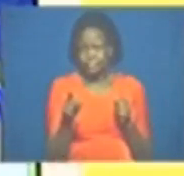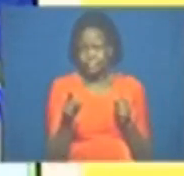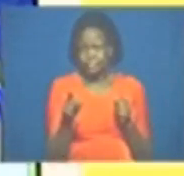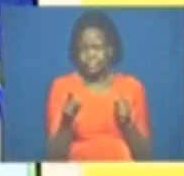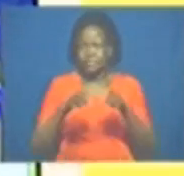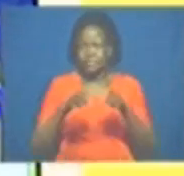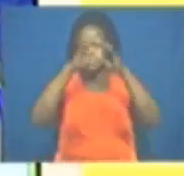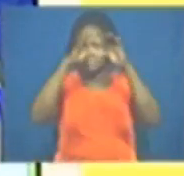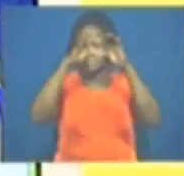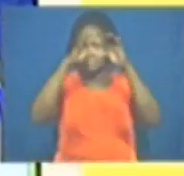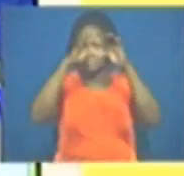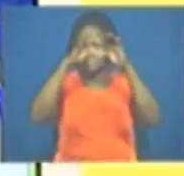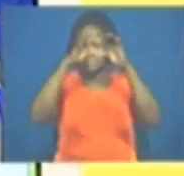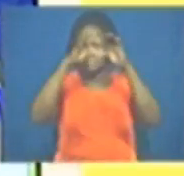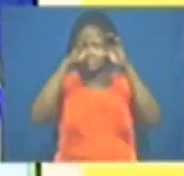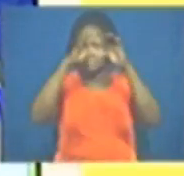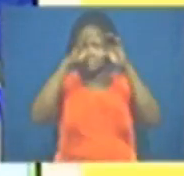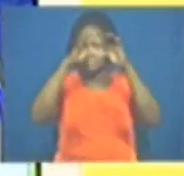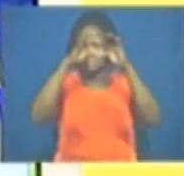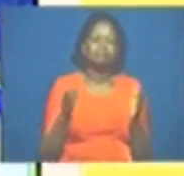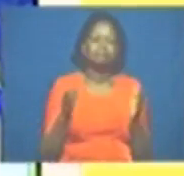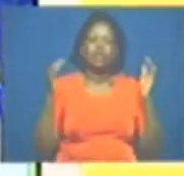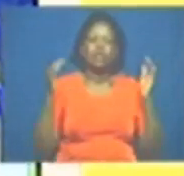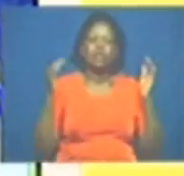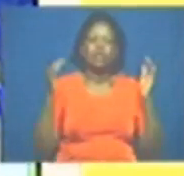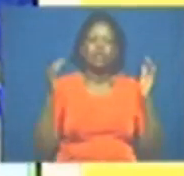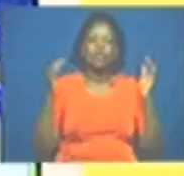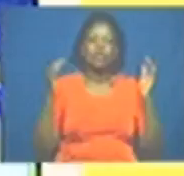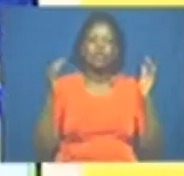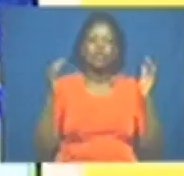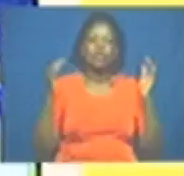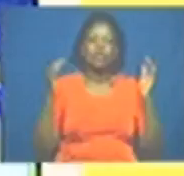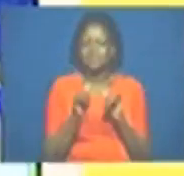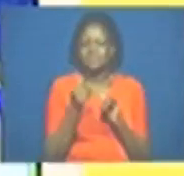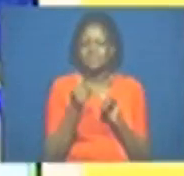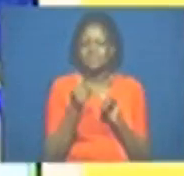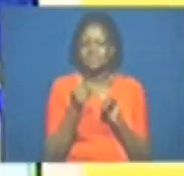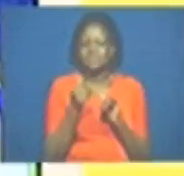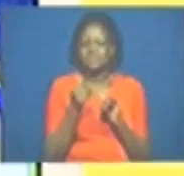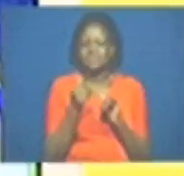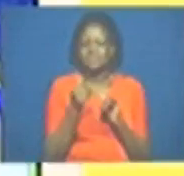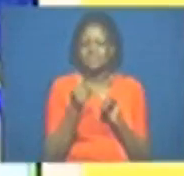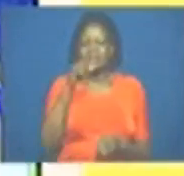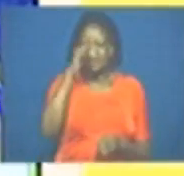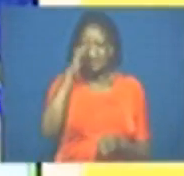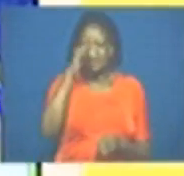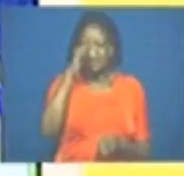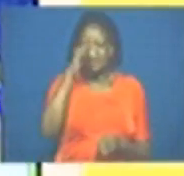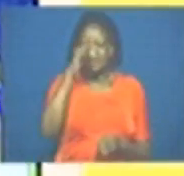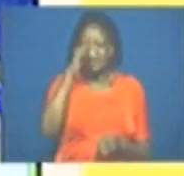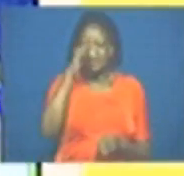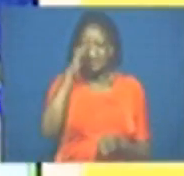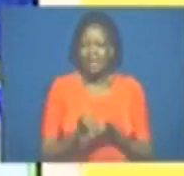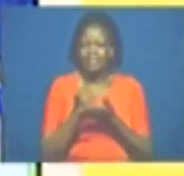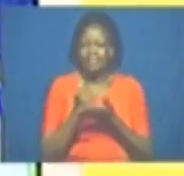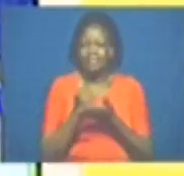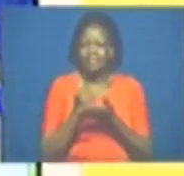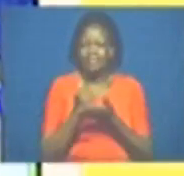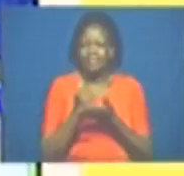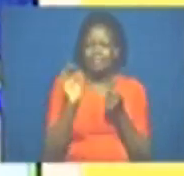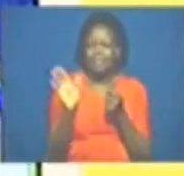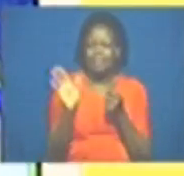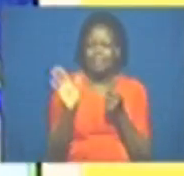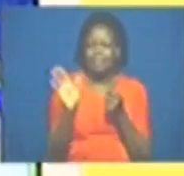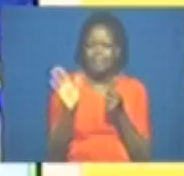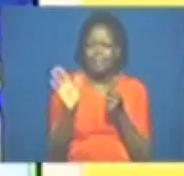conference cup, you could probably stick around and see whether your governor or your senator helped their team win. All these